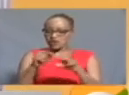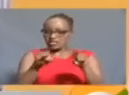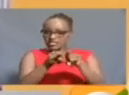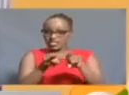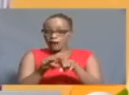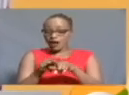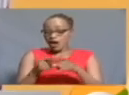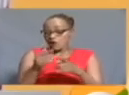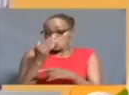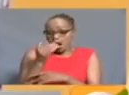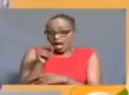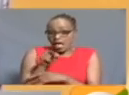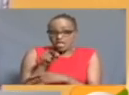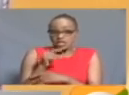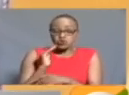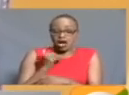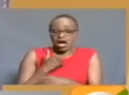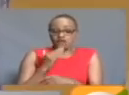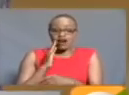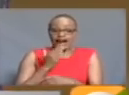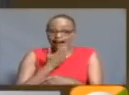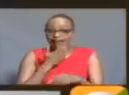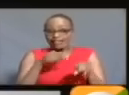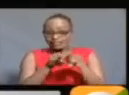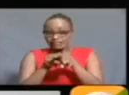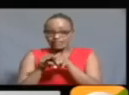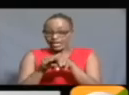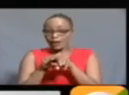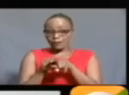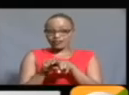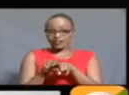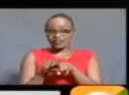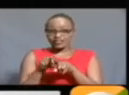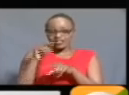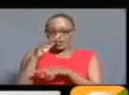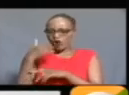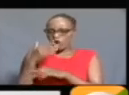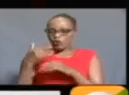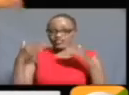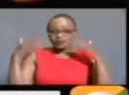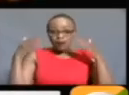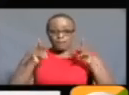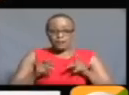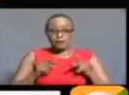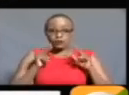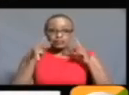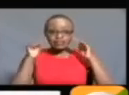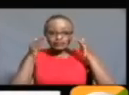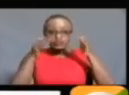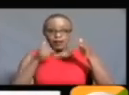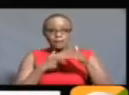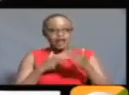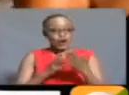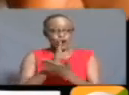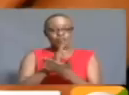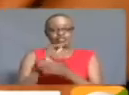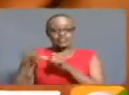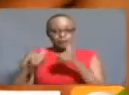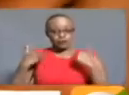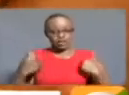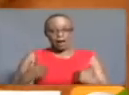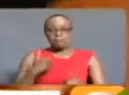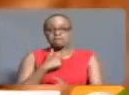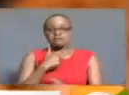How come your knuckles are not as dark? I love the fact that I get the attention. To be honest, no, it's about me.